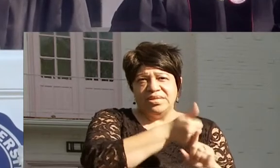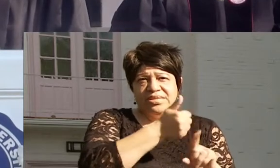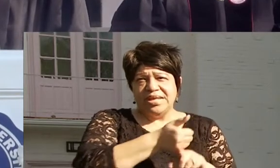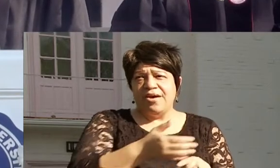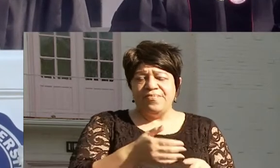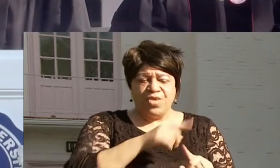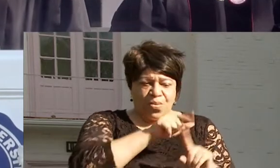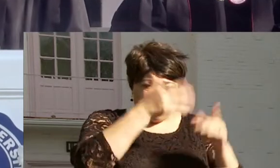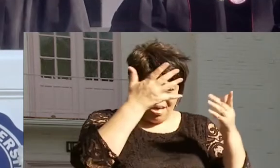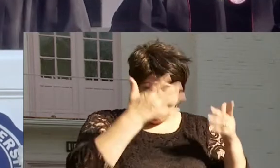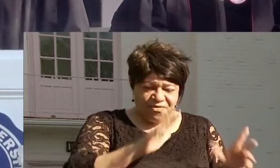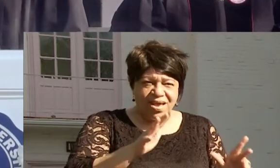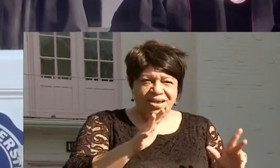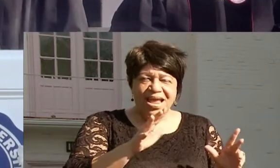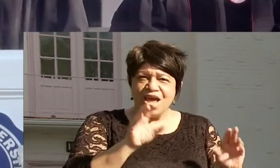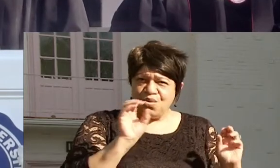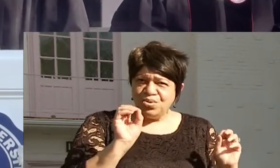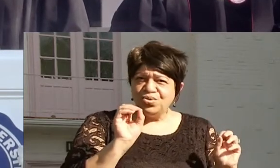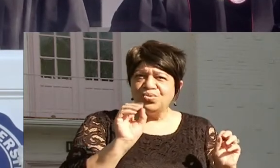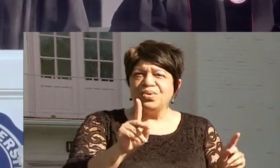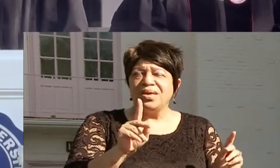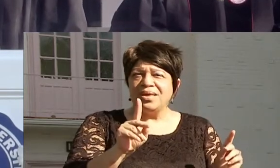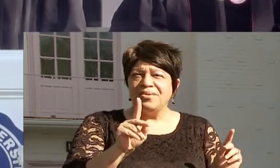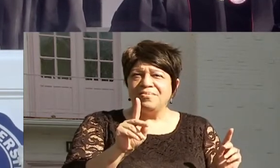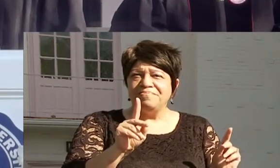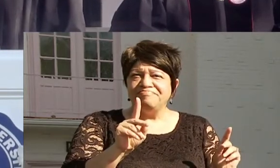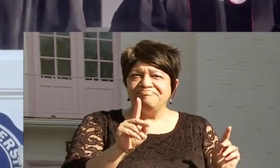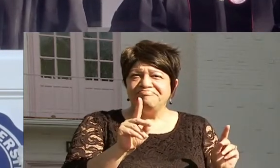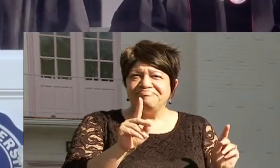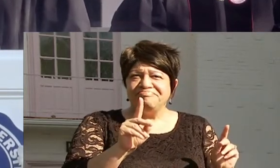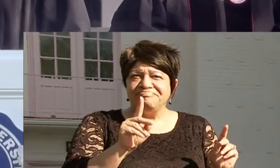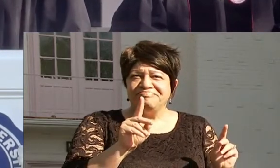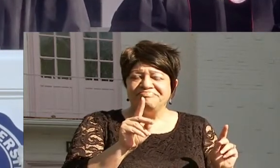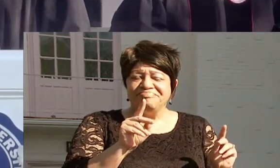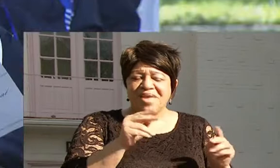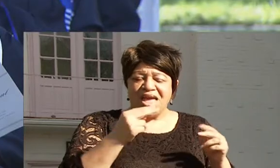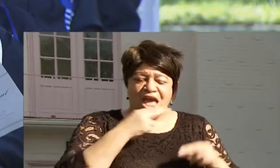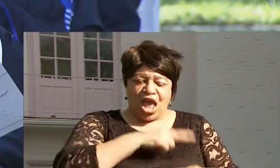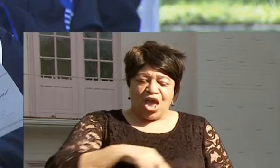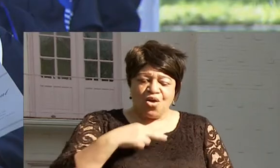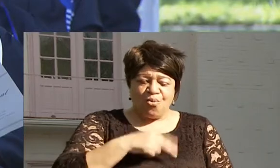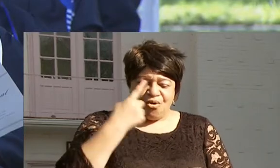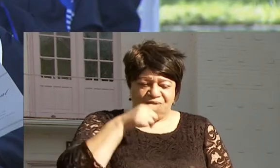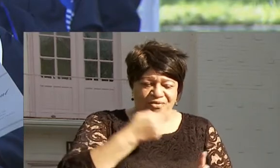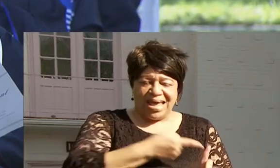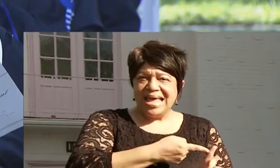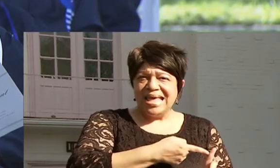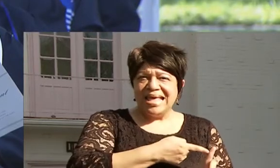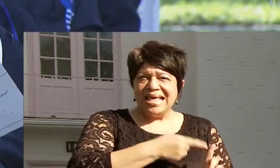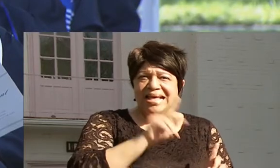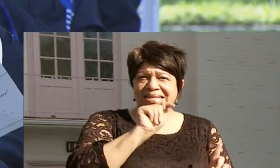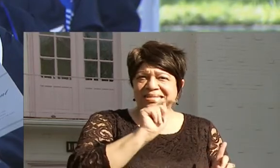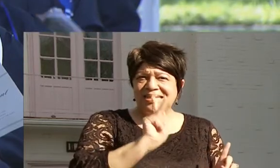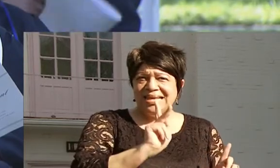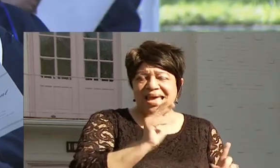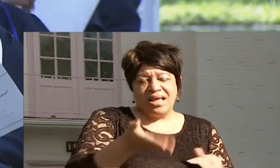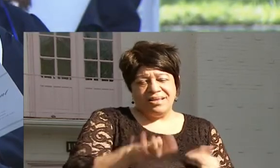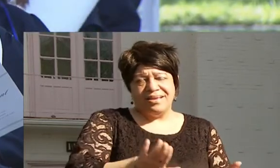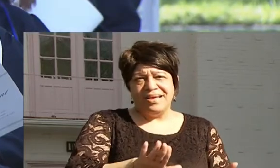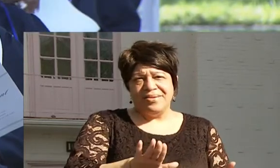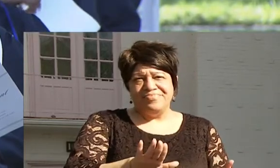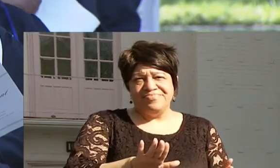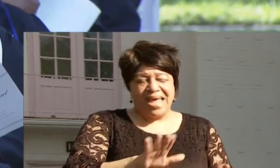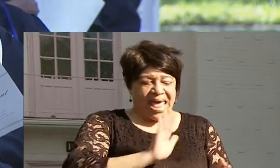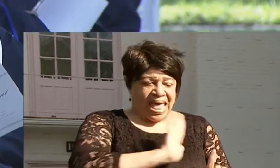accomplished, it was actually okay and somewhat heroic for him to die. His work here on earth was